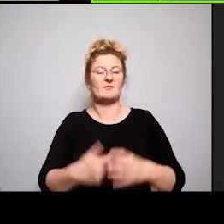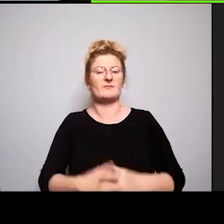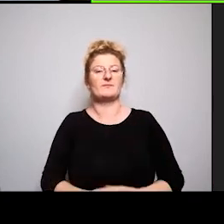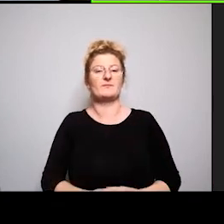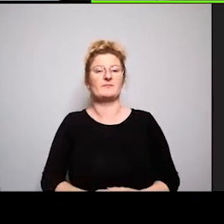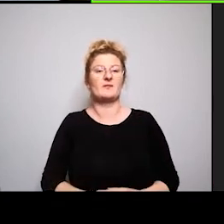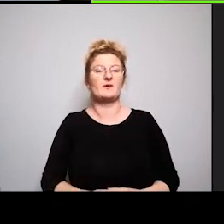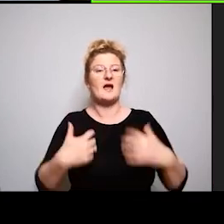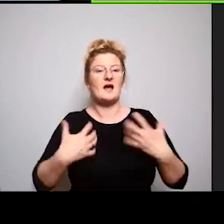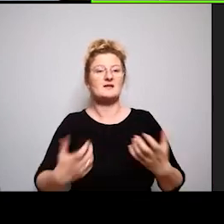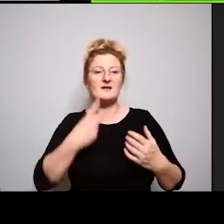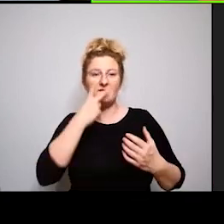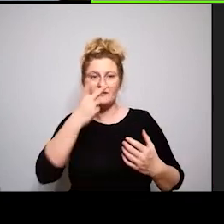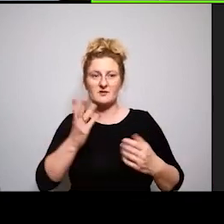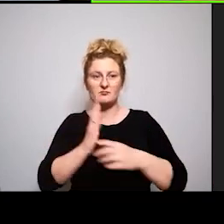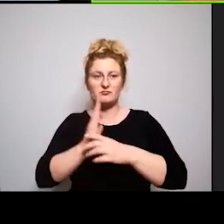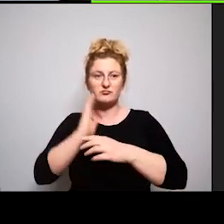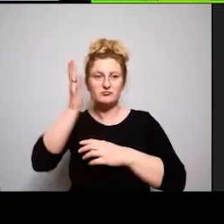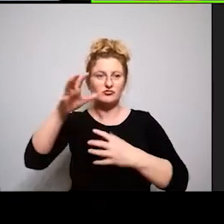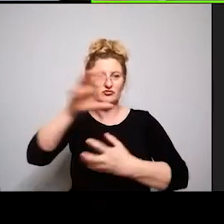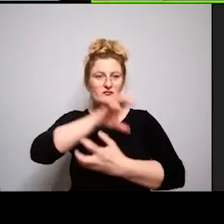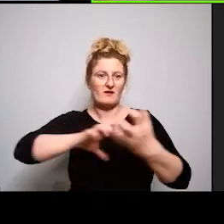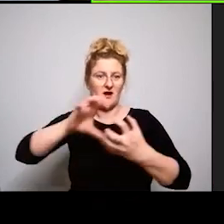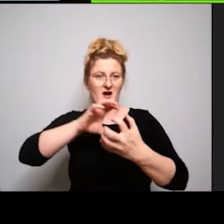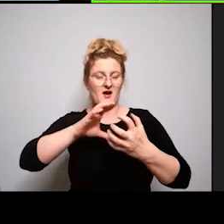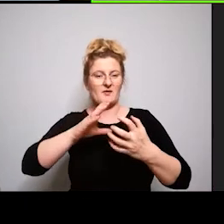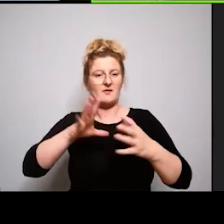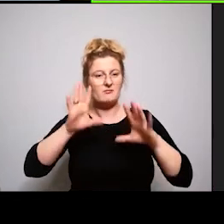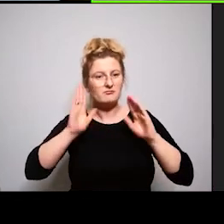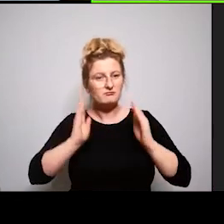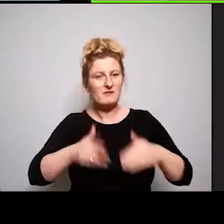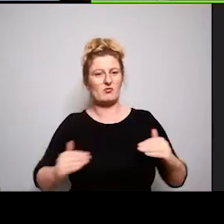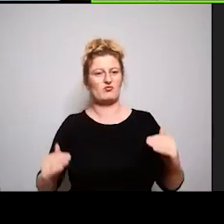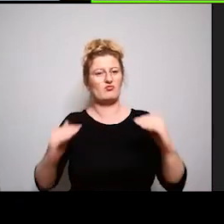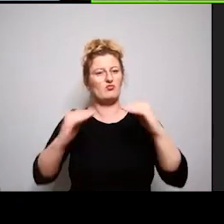not only men and women, also talking about LGBT group,